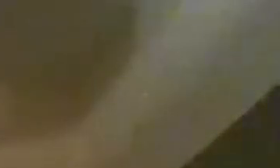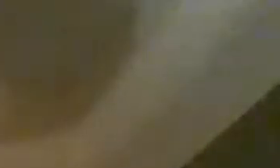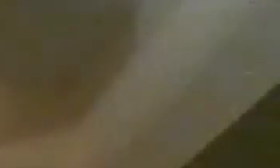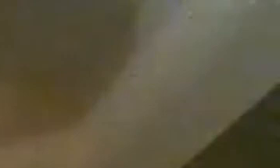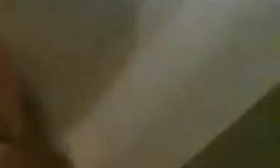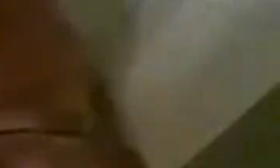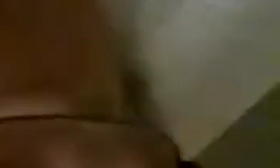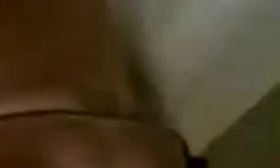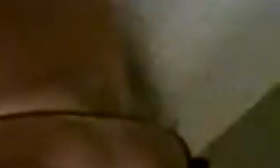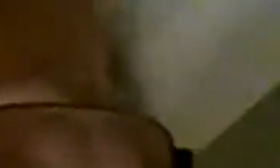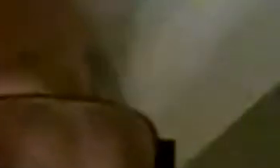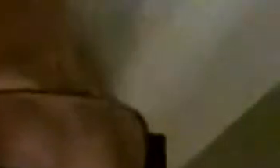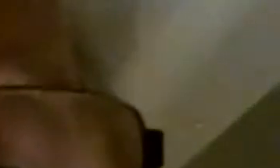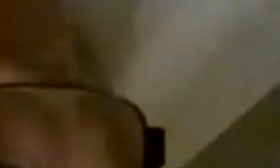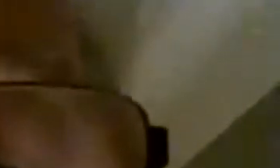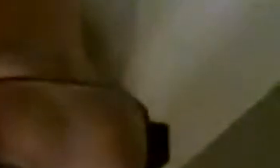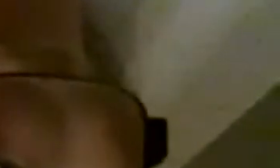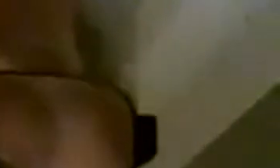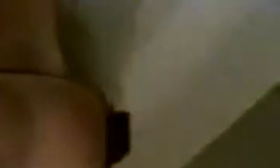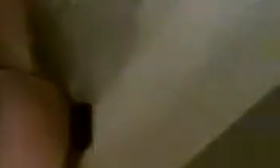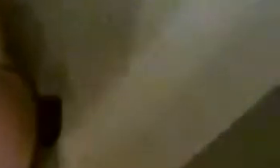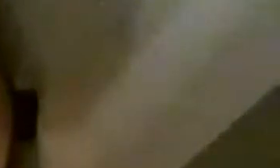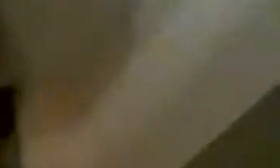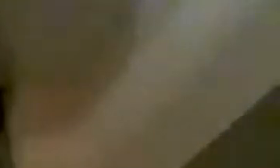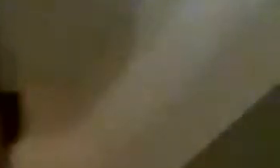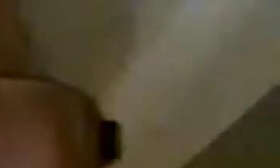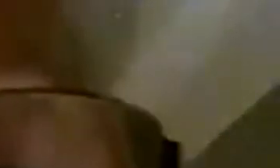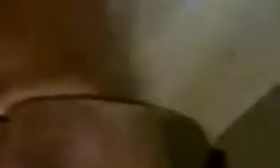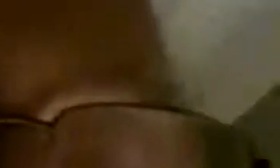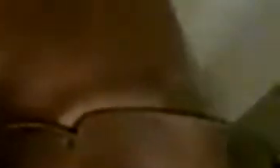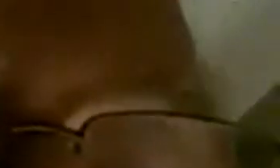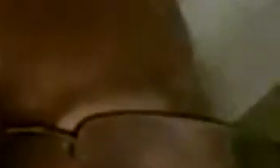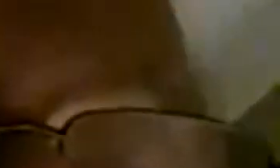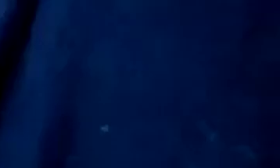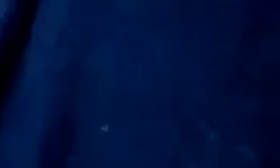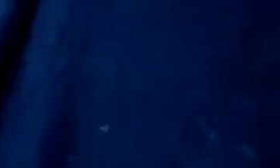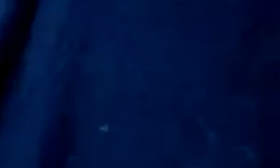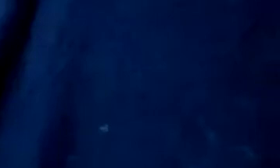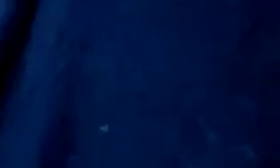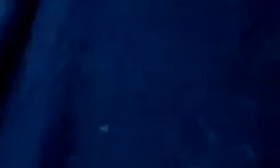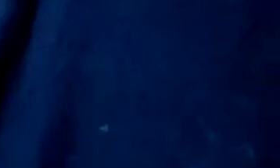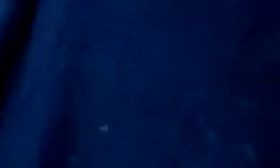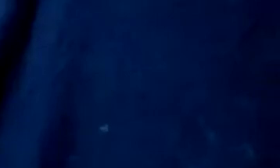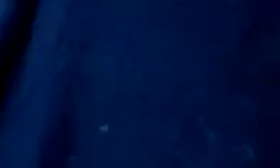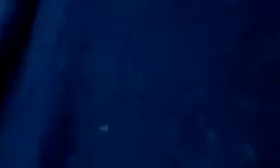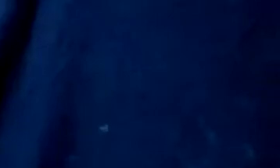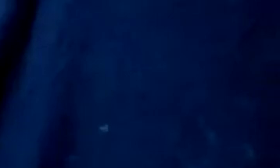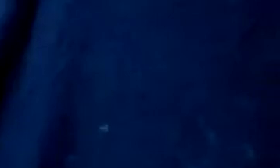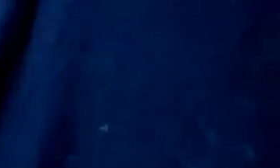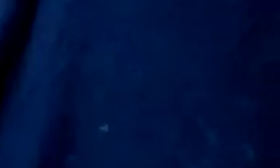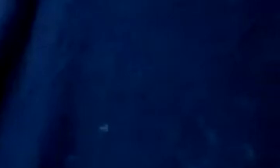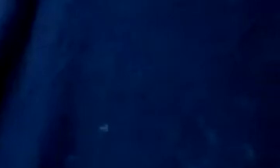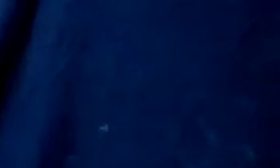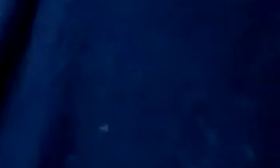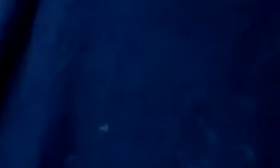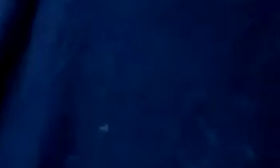you're big, but I can see a little Benita and Yael and Dennis. Okay. And myself. Fantastic.